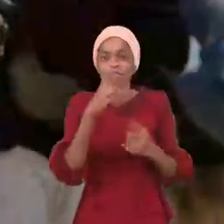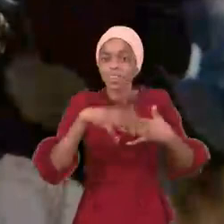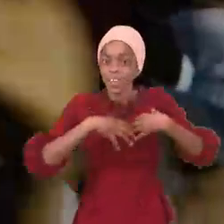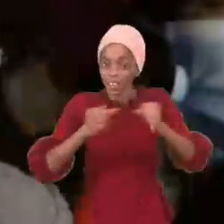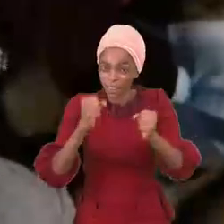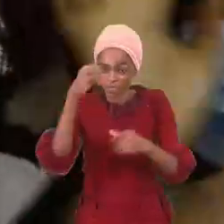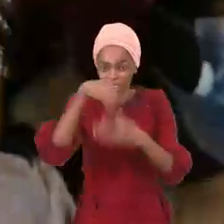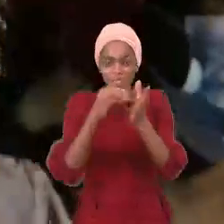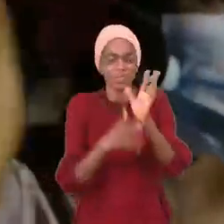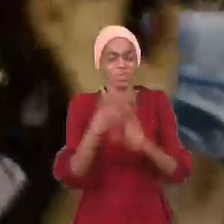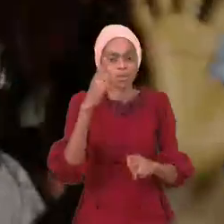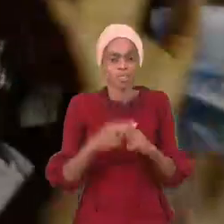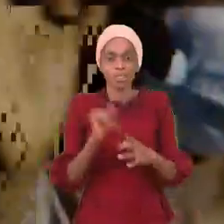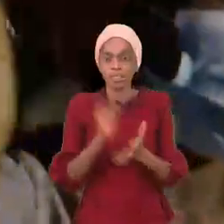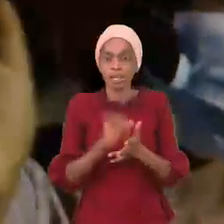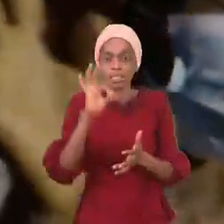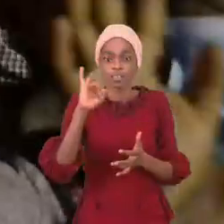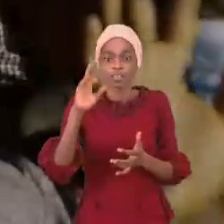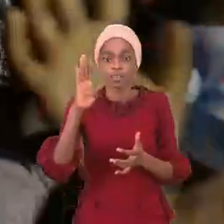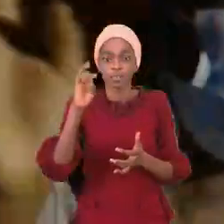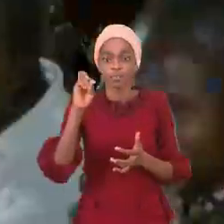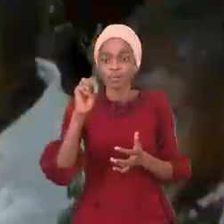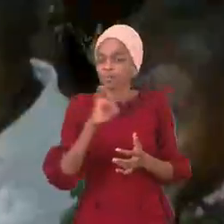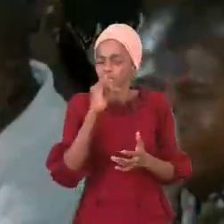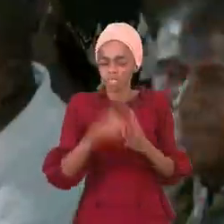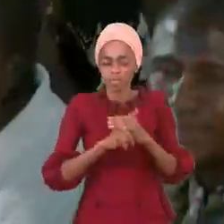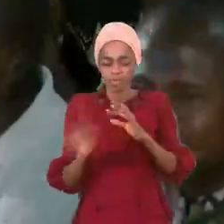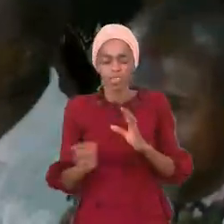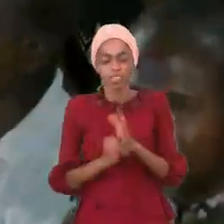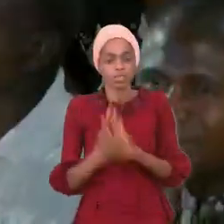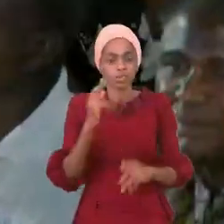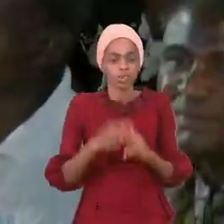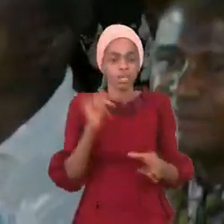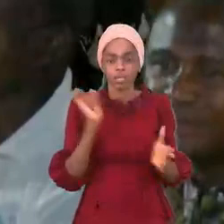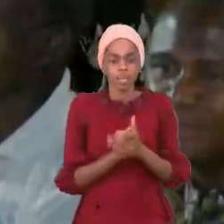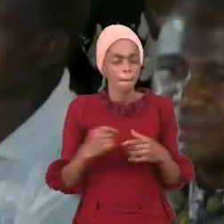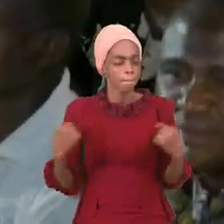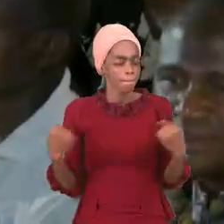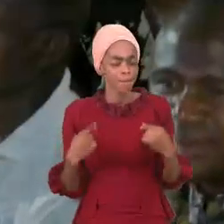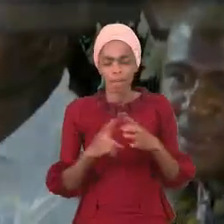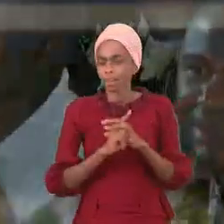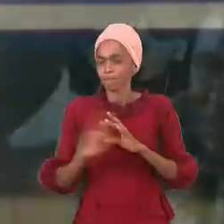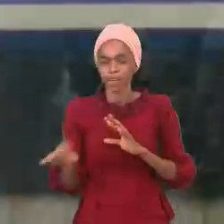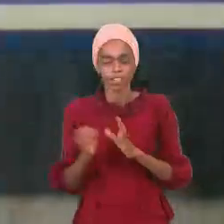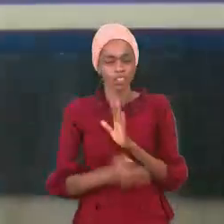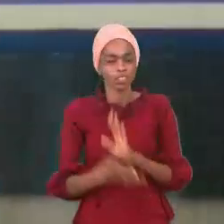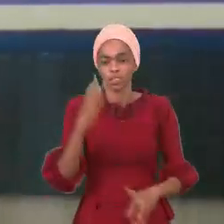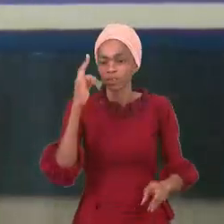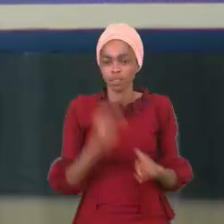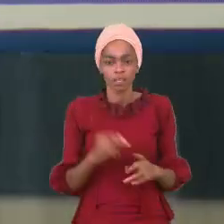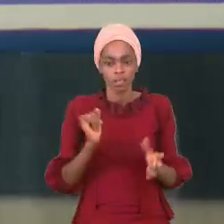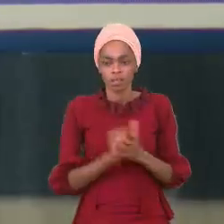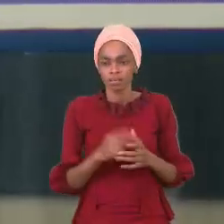Healed. That fibroid will vanish away. That pain will vanish away. That